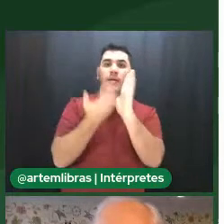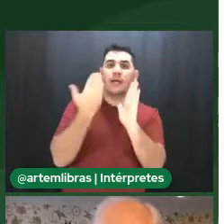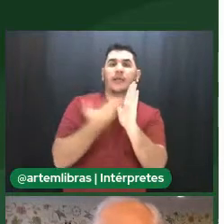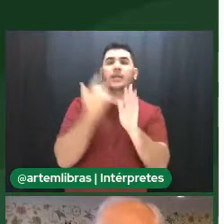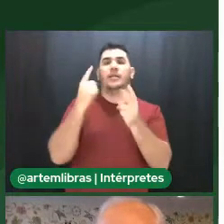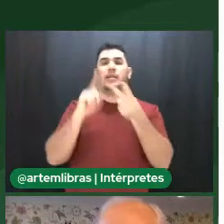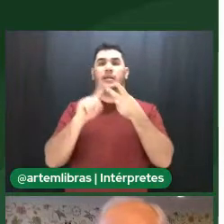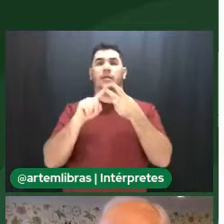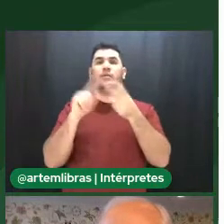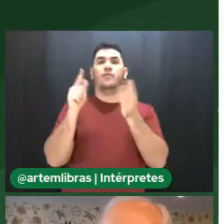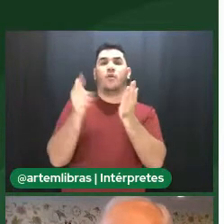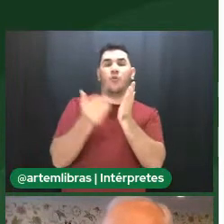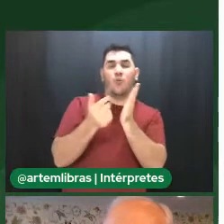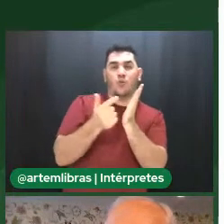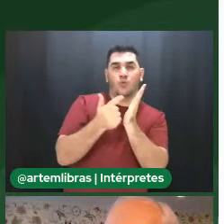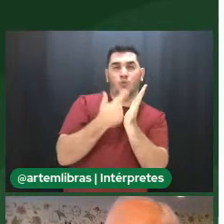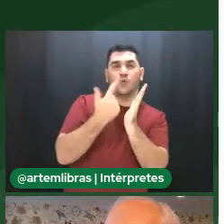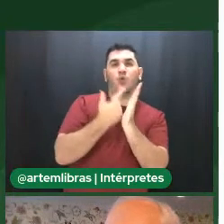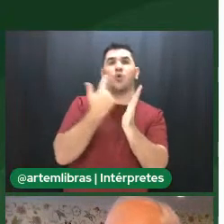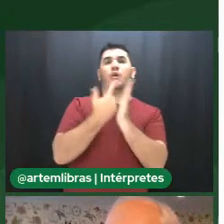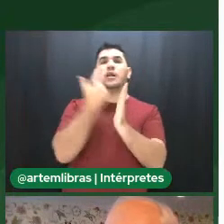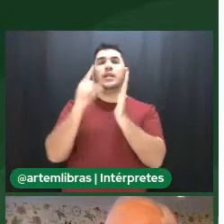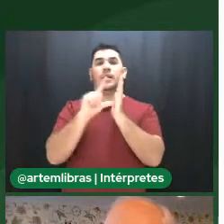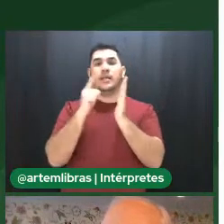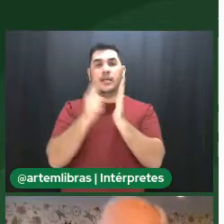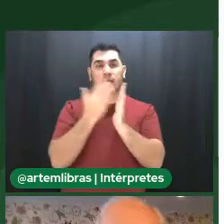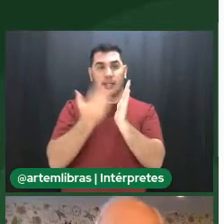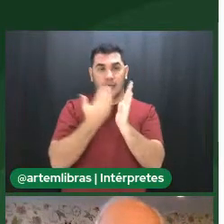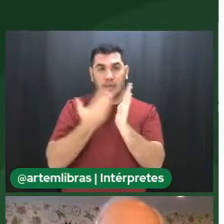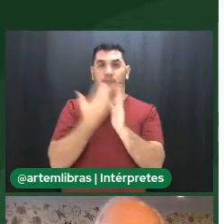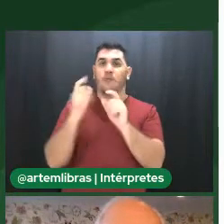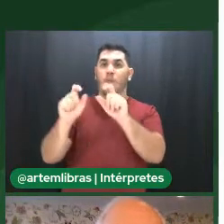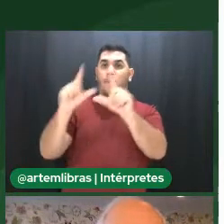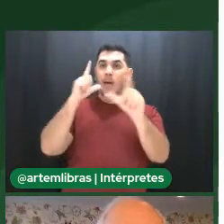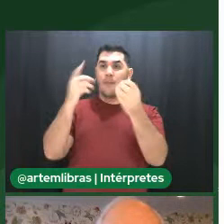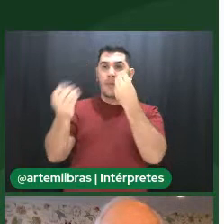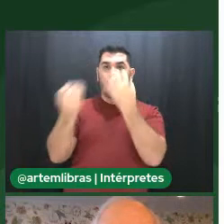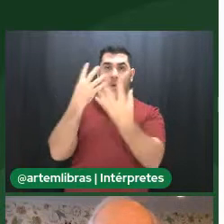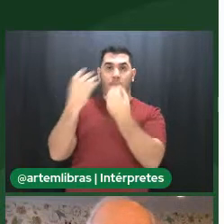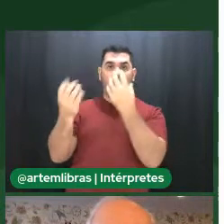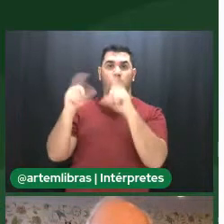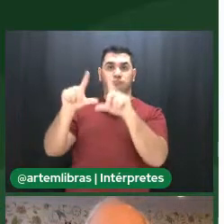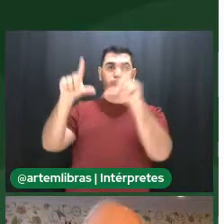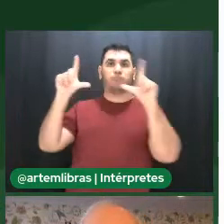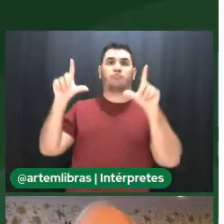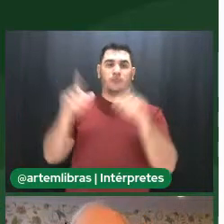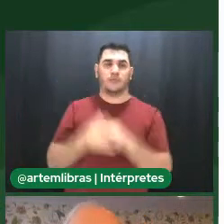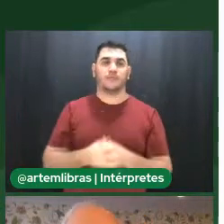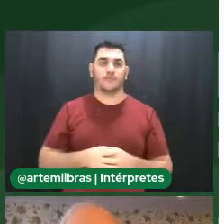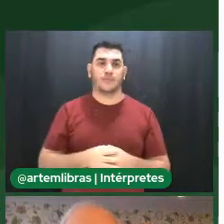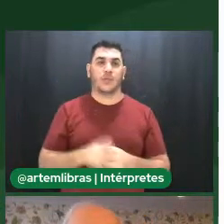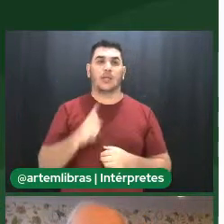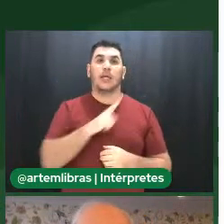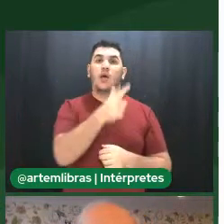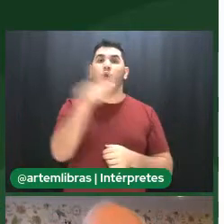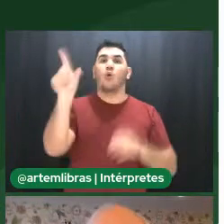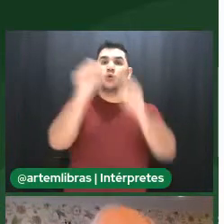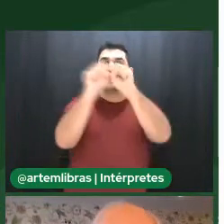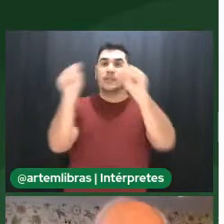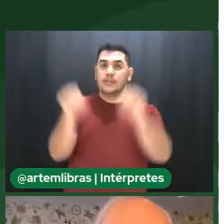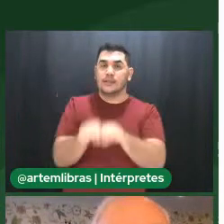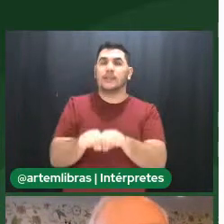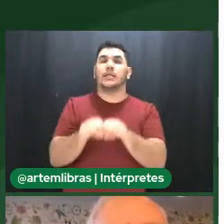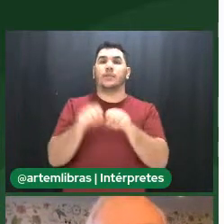in control. And that idea has been spreading. This music recommender system uses 5 of the